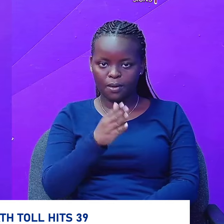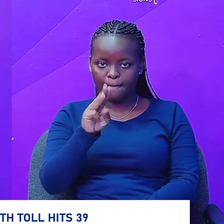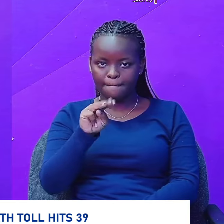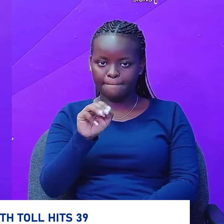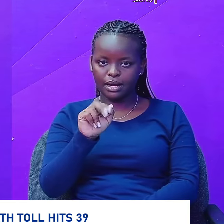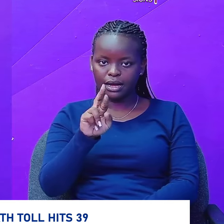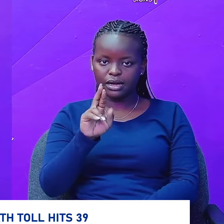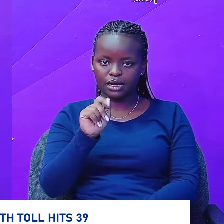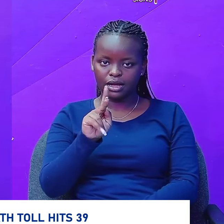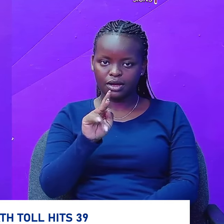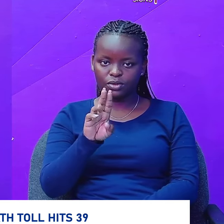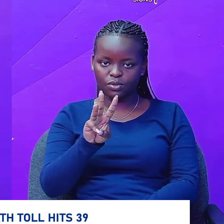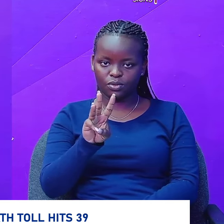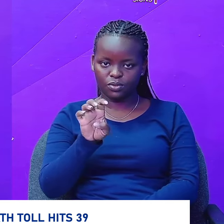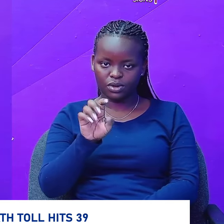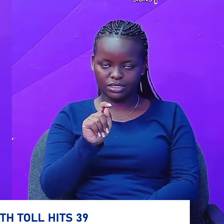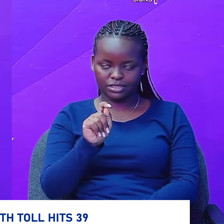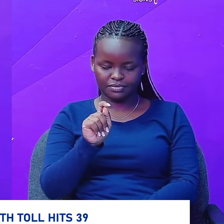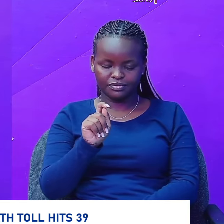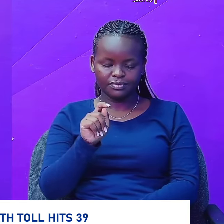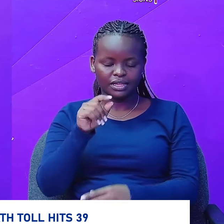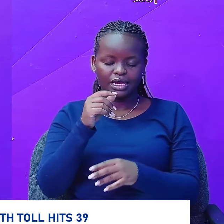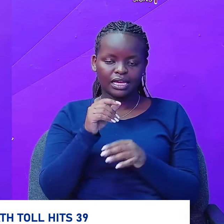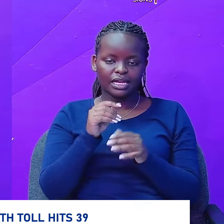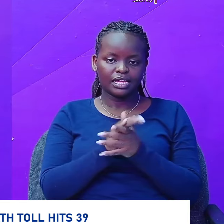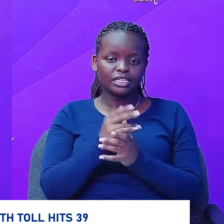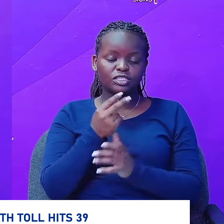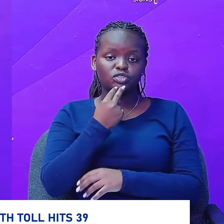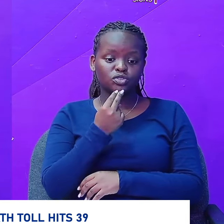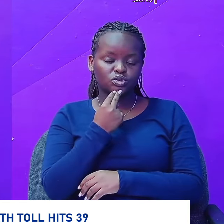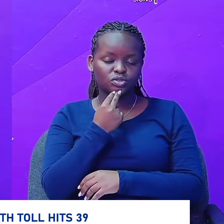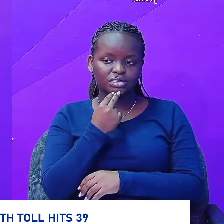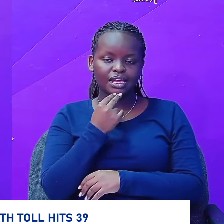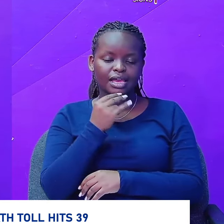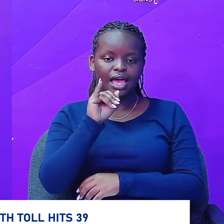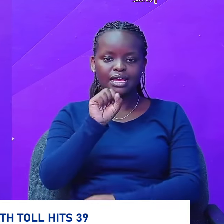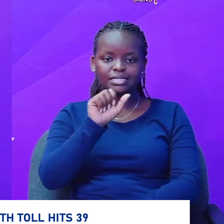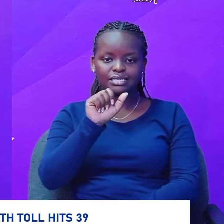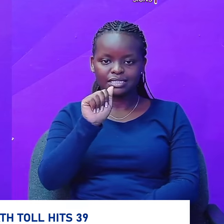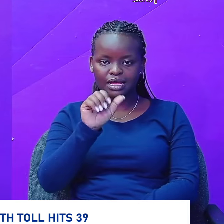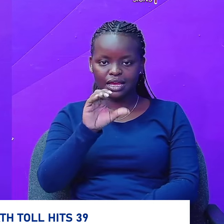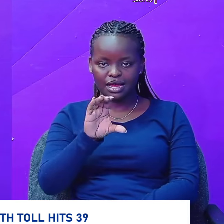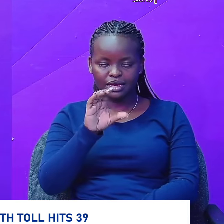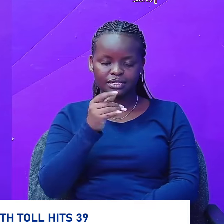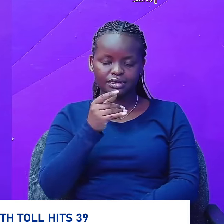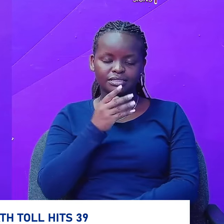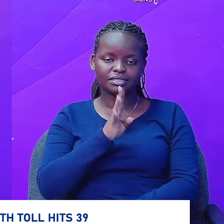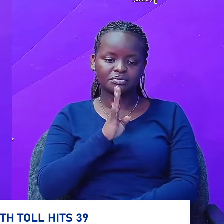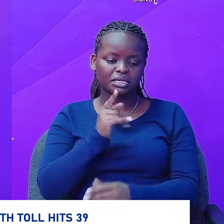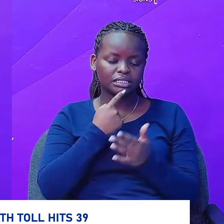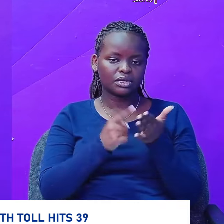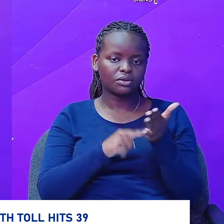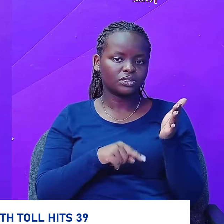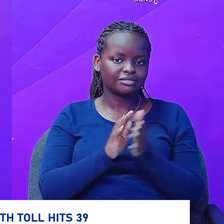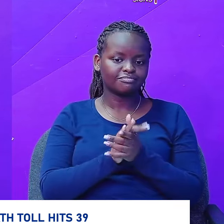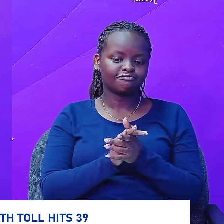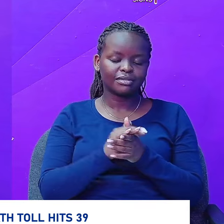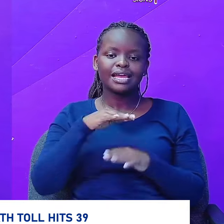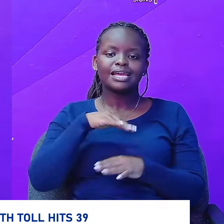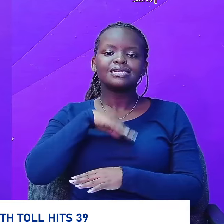statement issued on Tuesday, government spokesperson Isaac Mora confirmed that the strategy's death toll